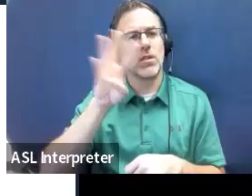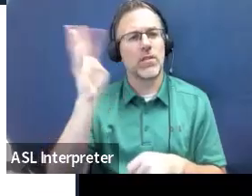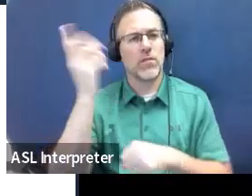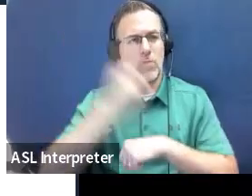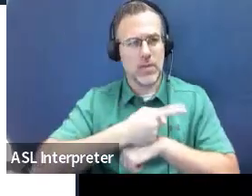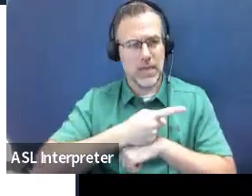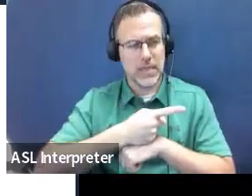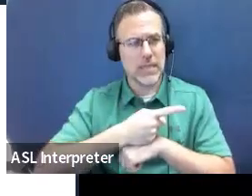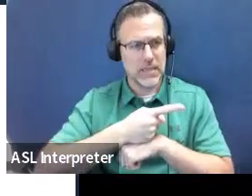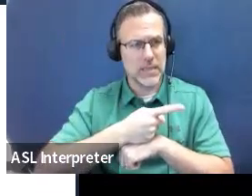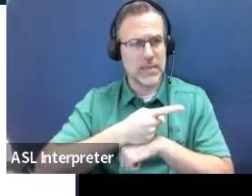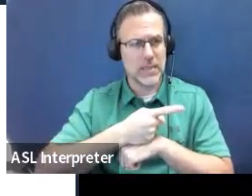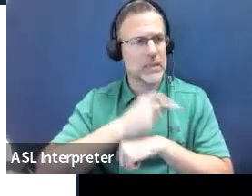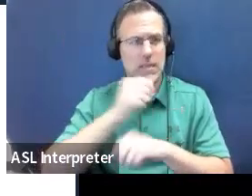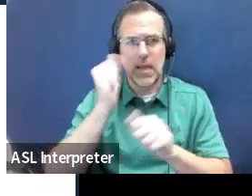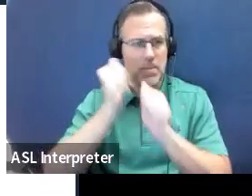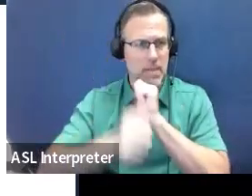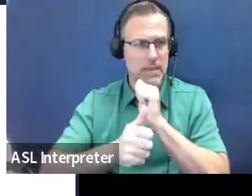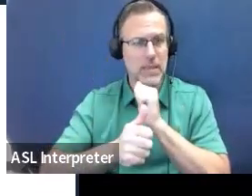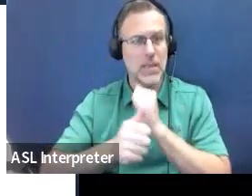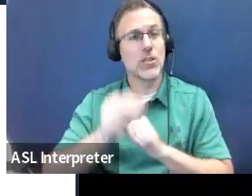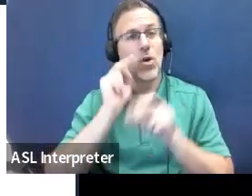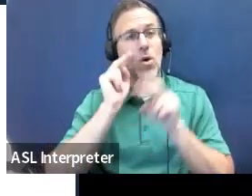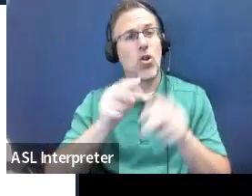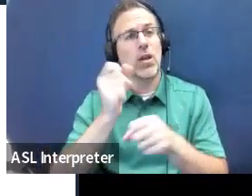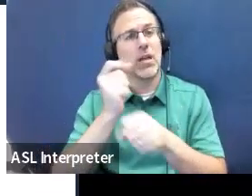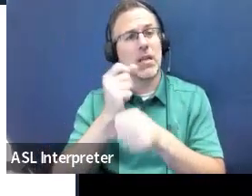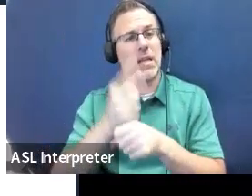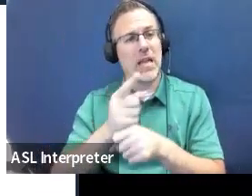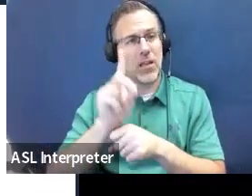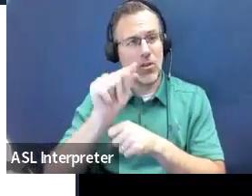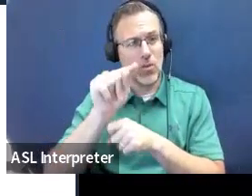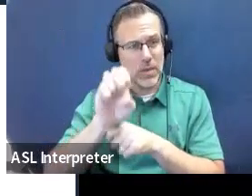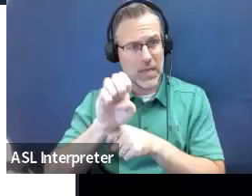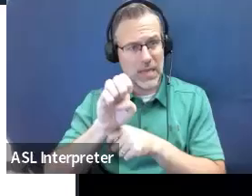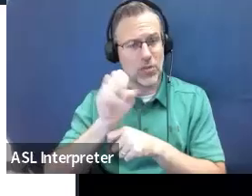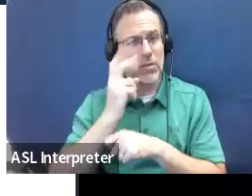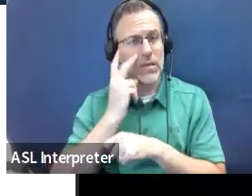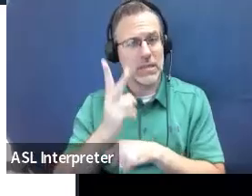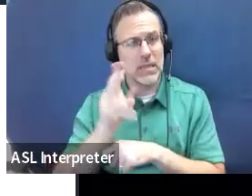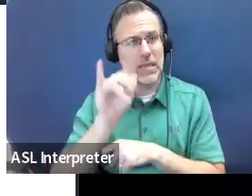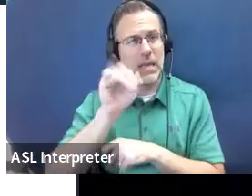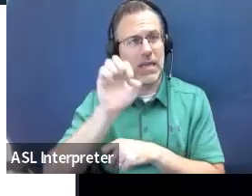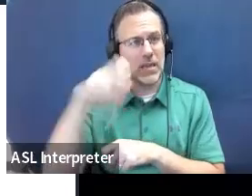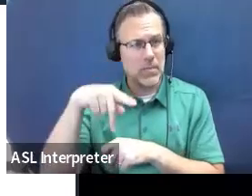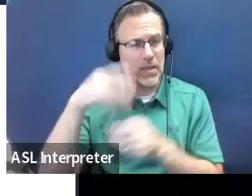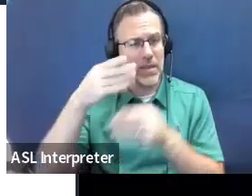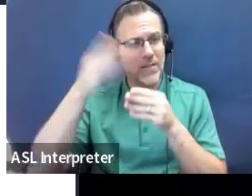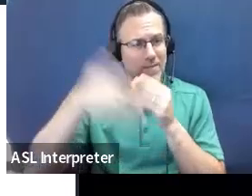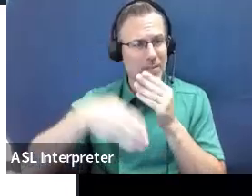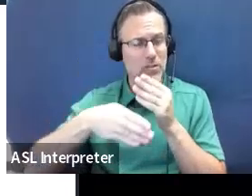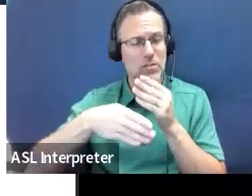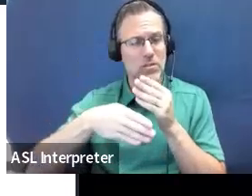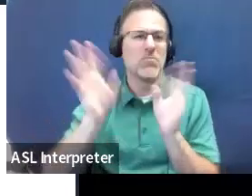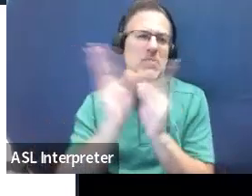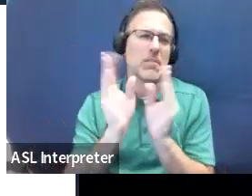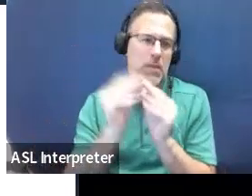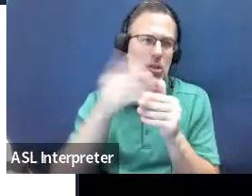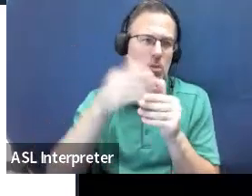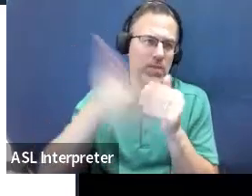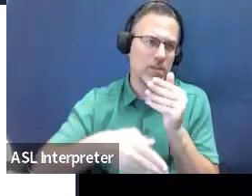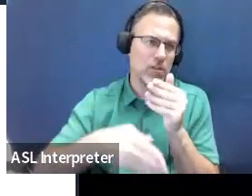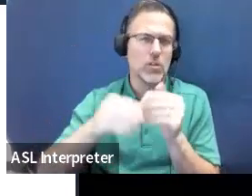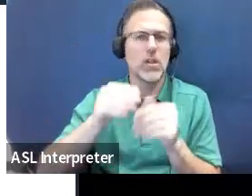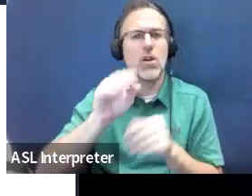when we review that, we look at the annual date of the IEP meeting. So you can see here, this IEP was done on, the meeting was held